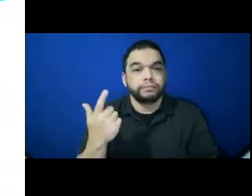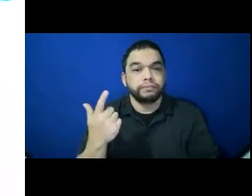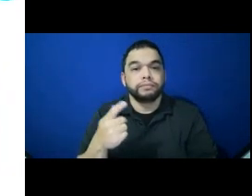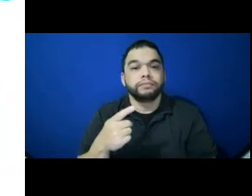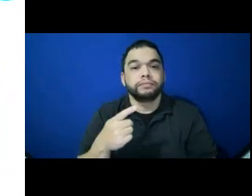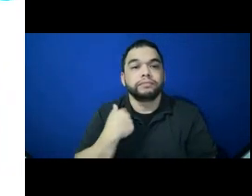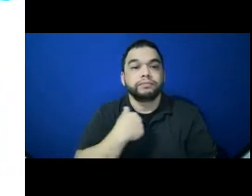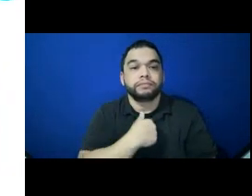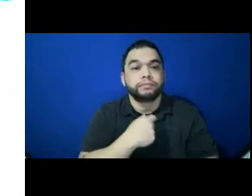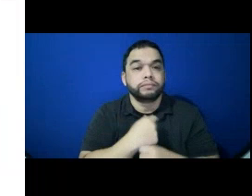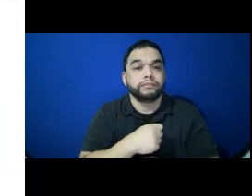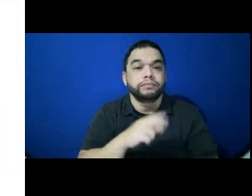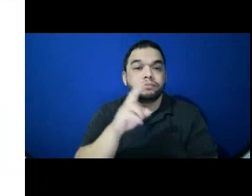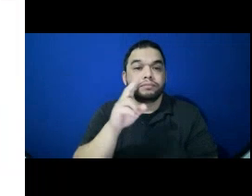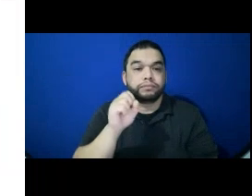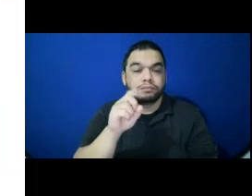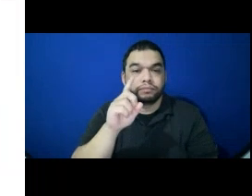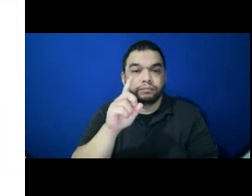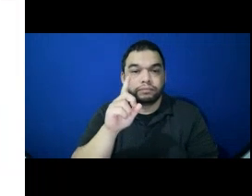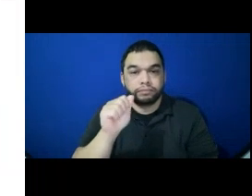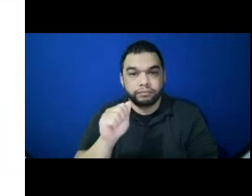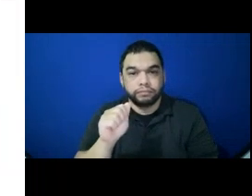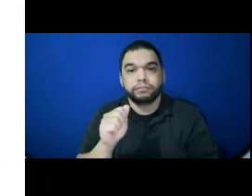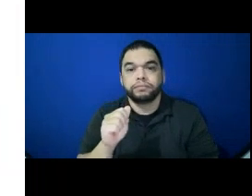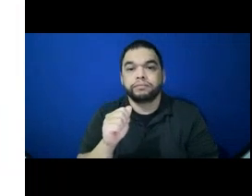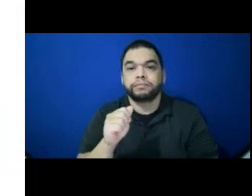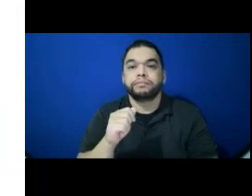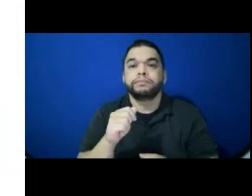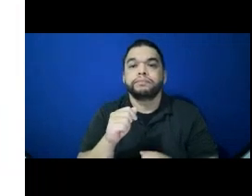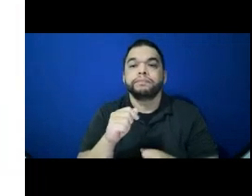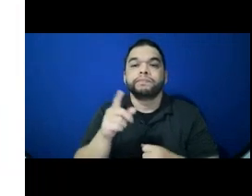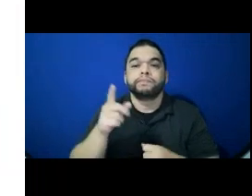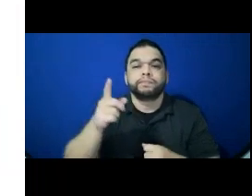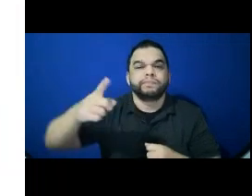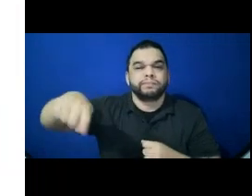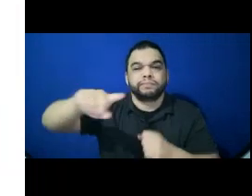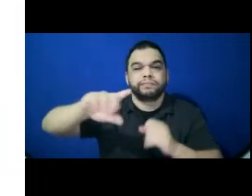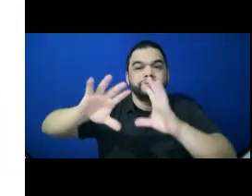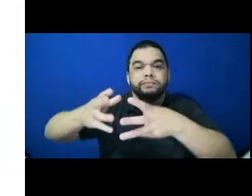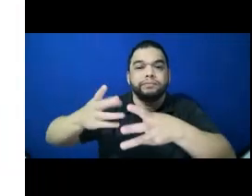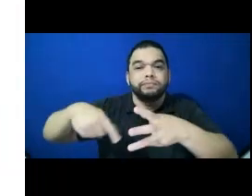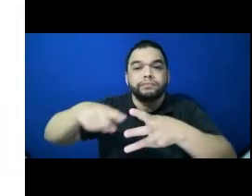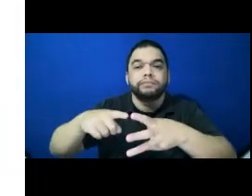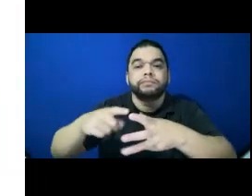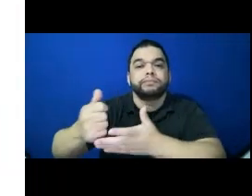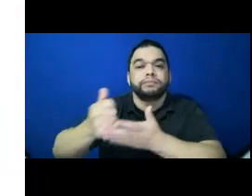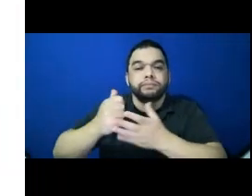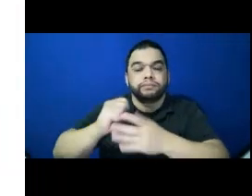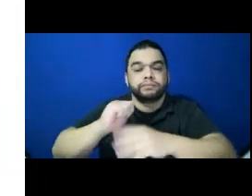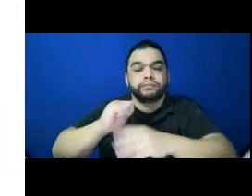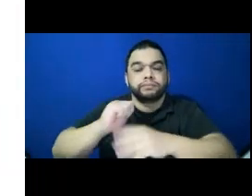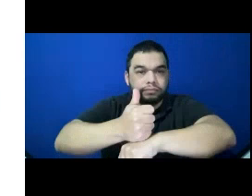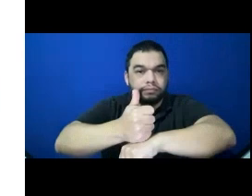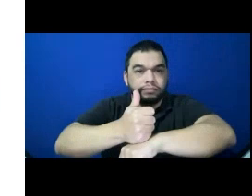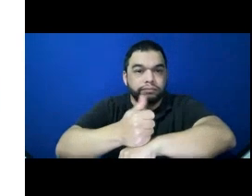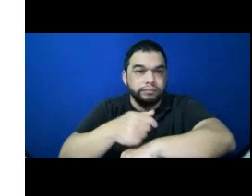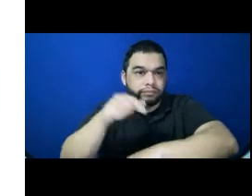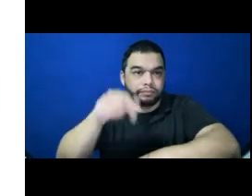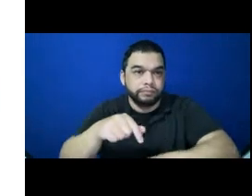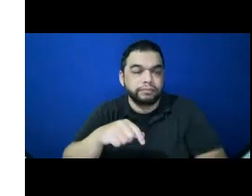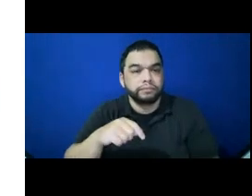Food and Agriculture, NIFA, that we call the Climate Smart Caribbean Project. And the partners within that project are